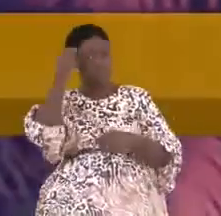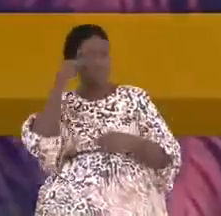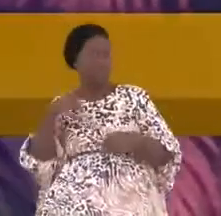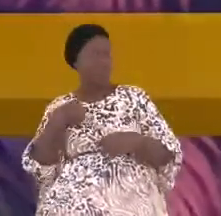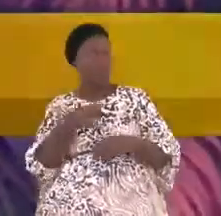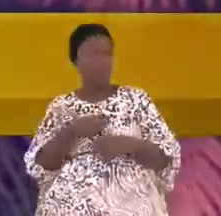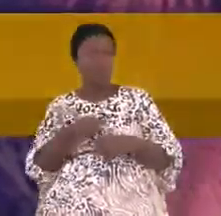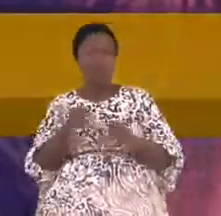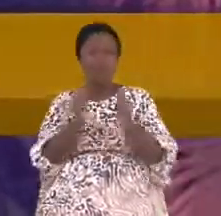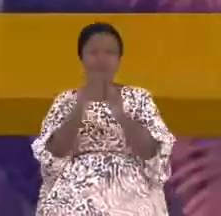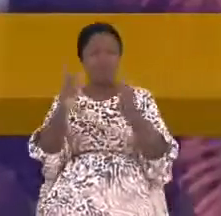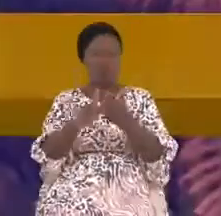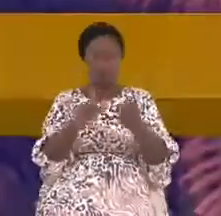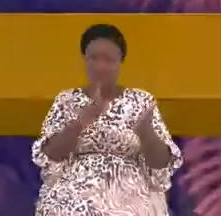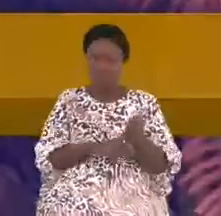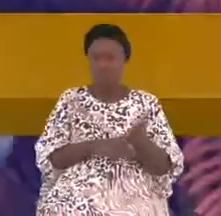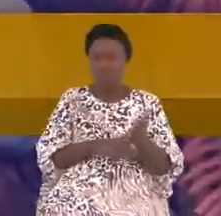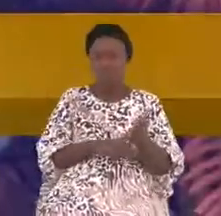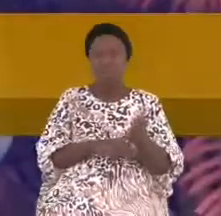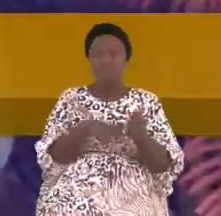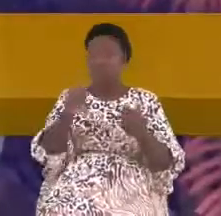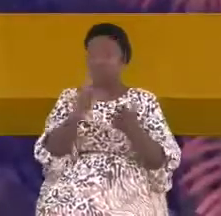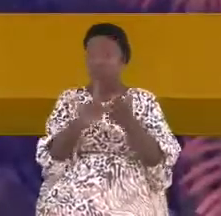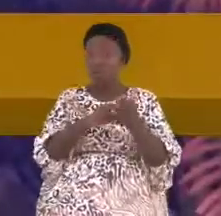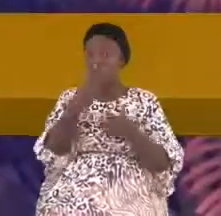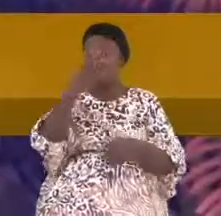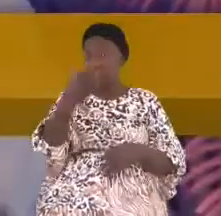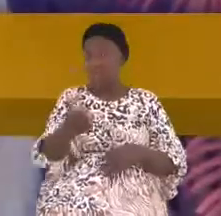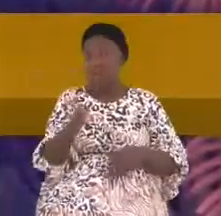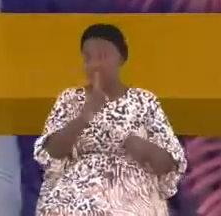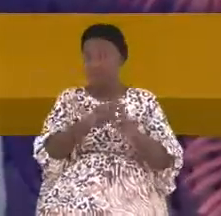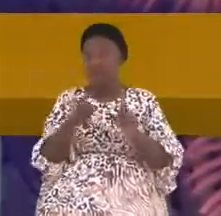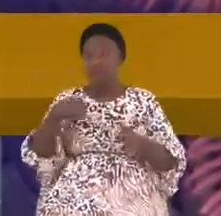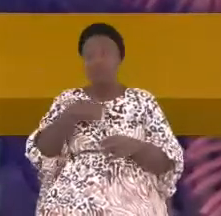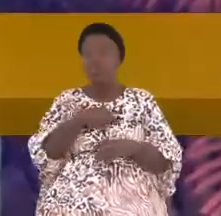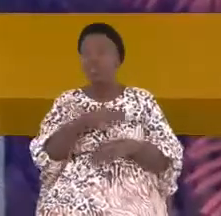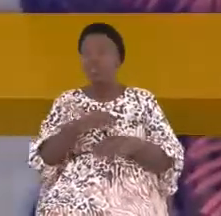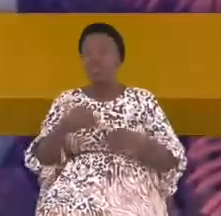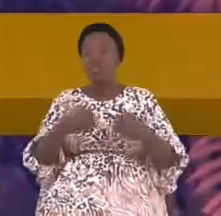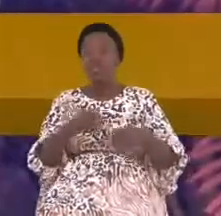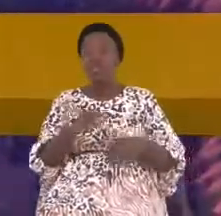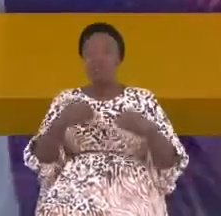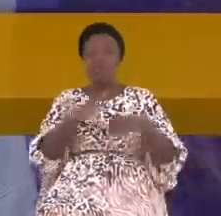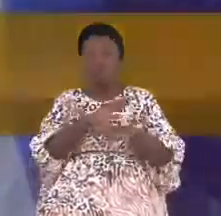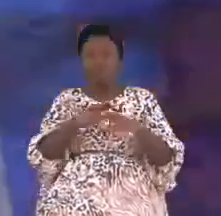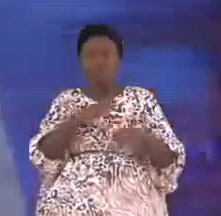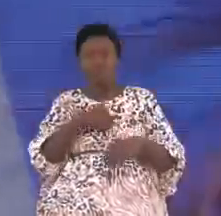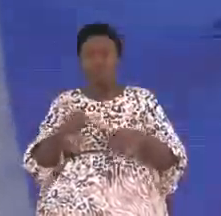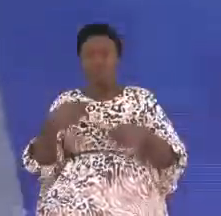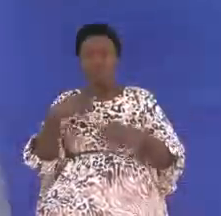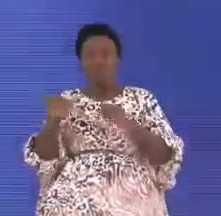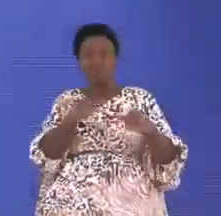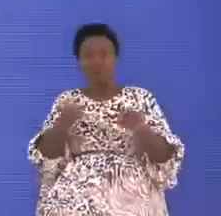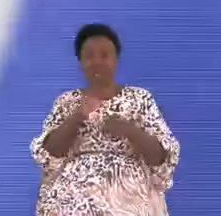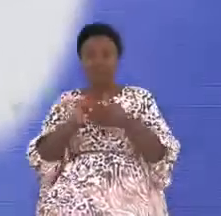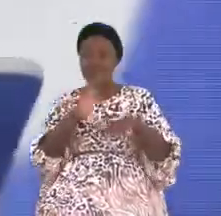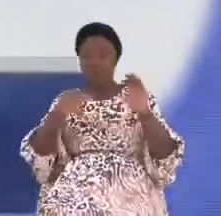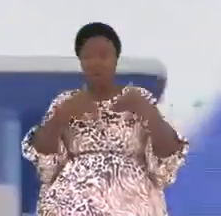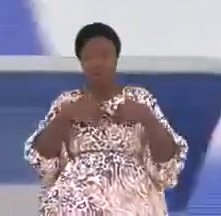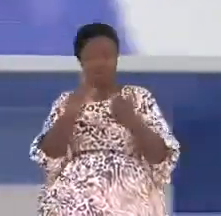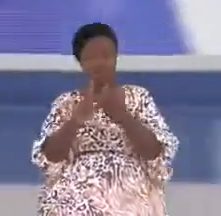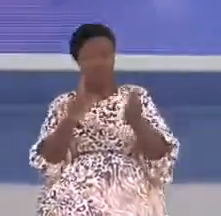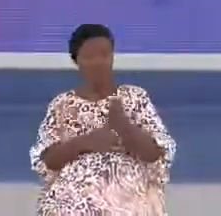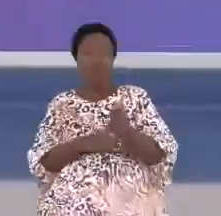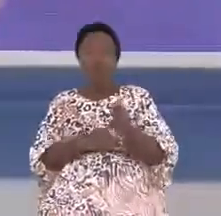the law was there but we were lawless it was to be before us and were